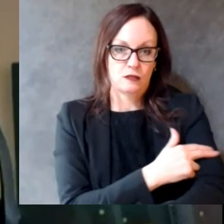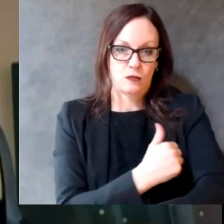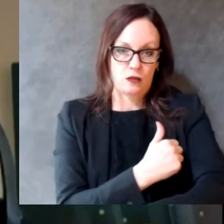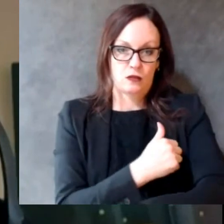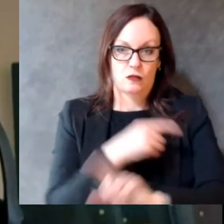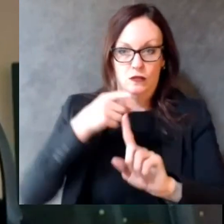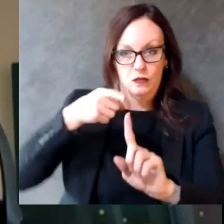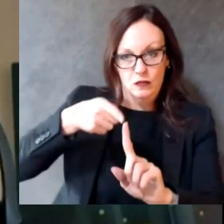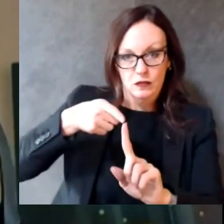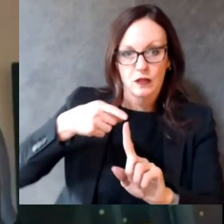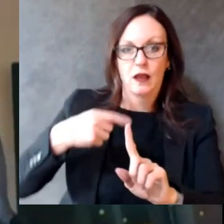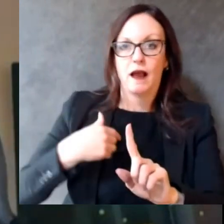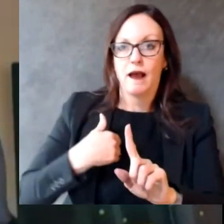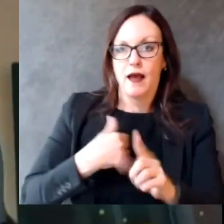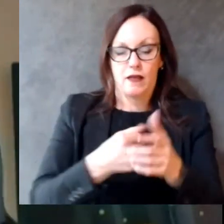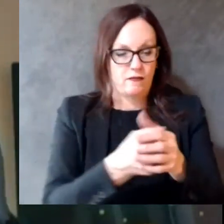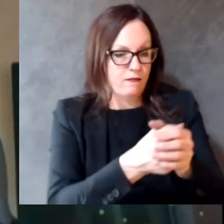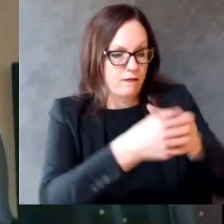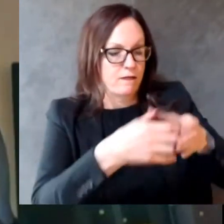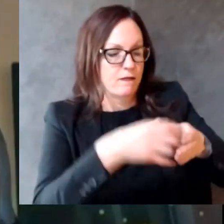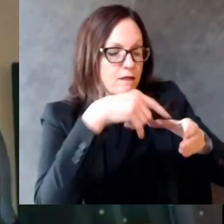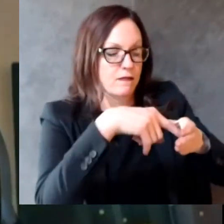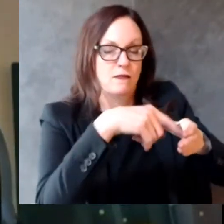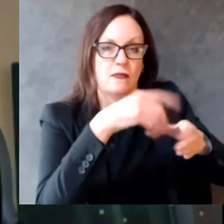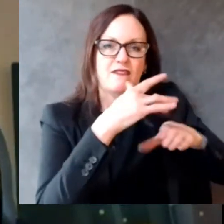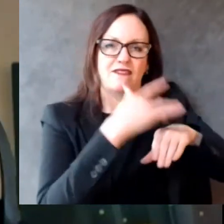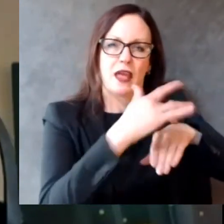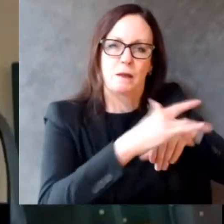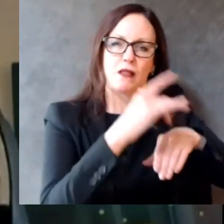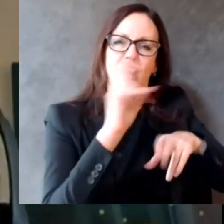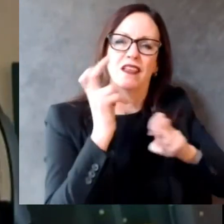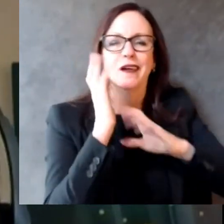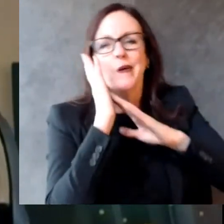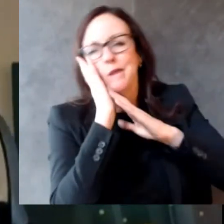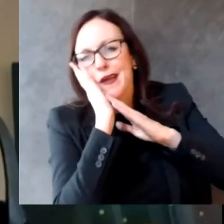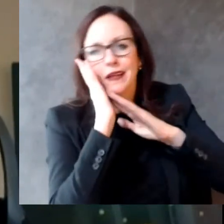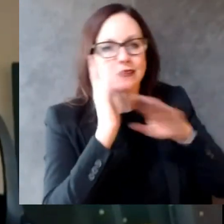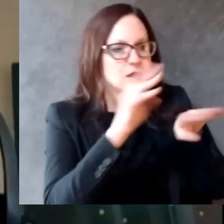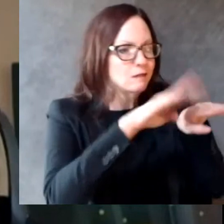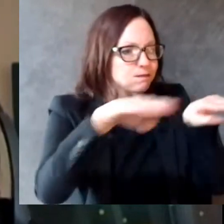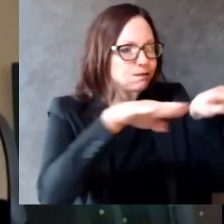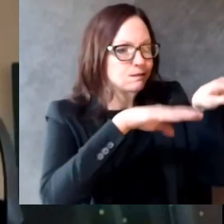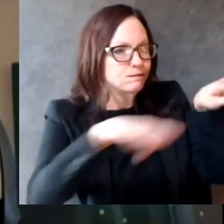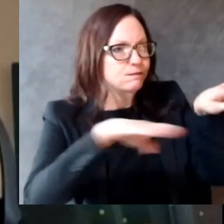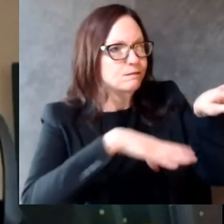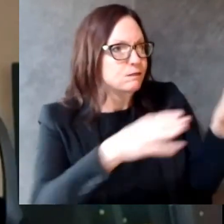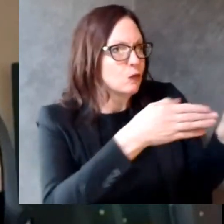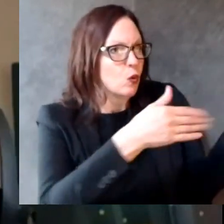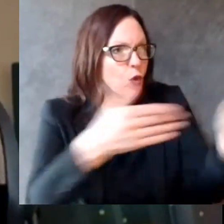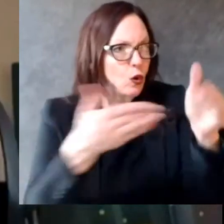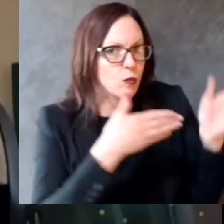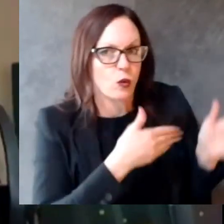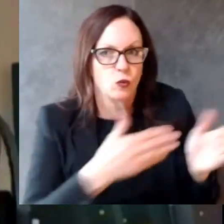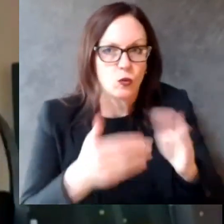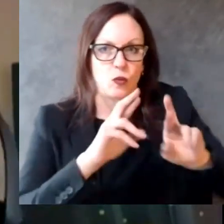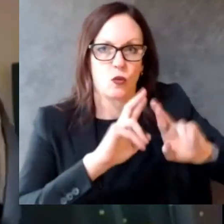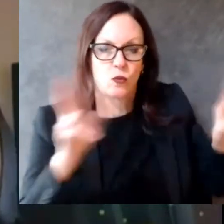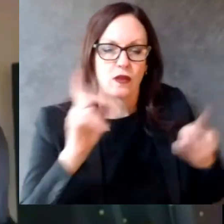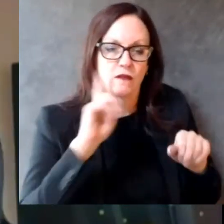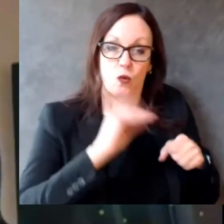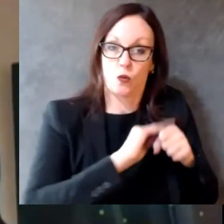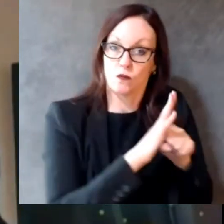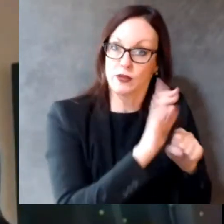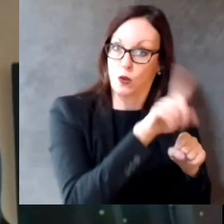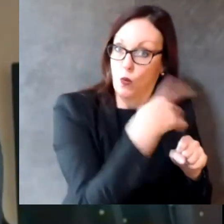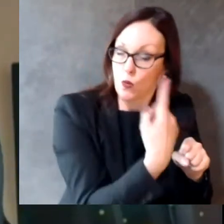So just to clarify that. Well, hospitalizations grow when cases grow, and we know that. We